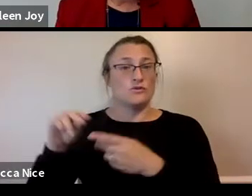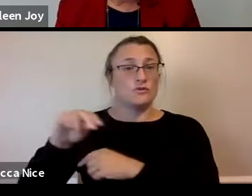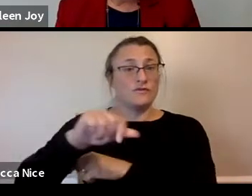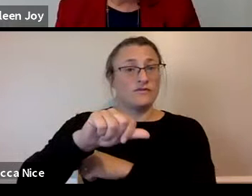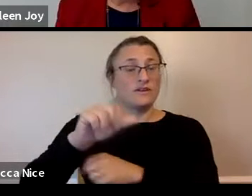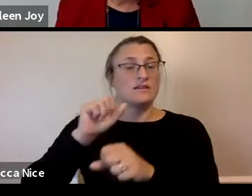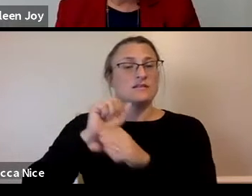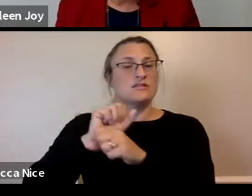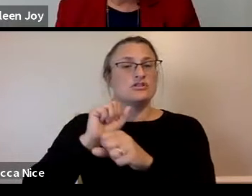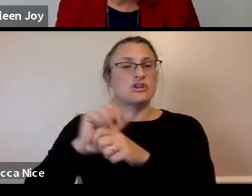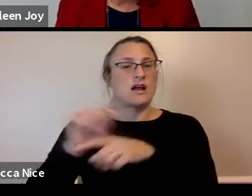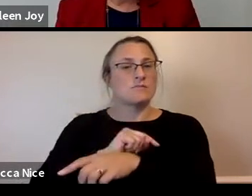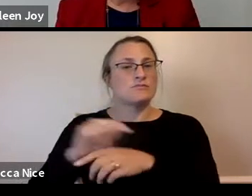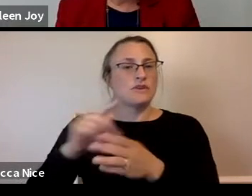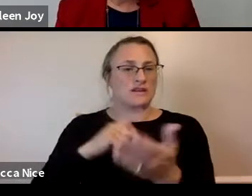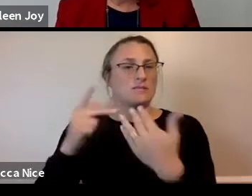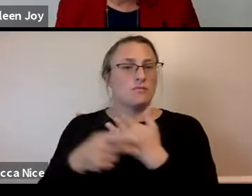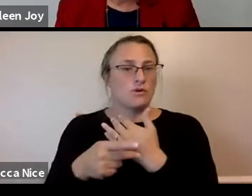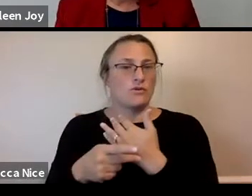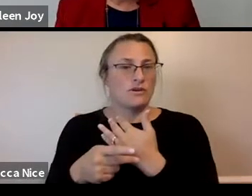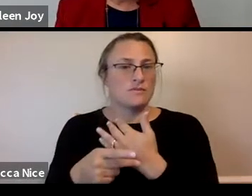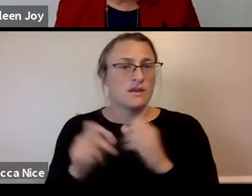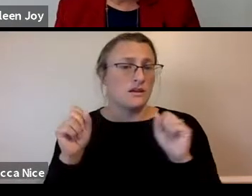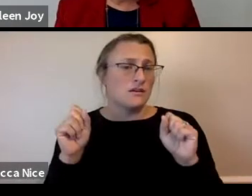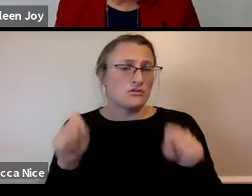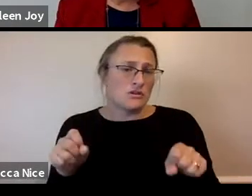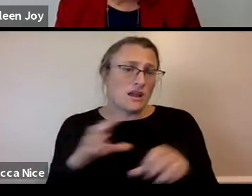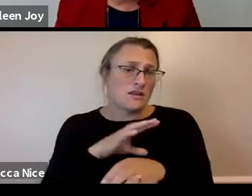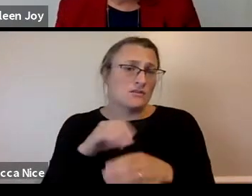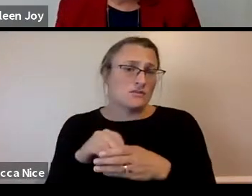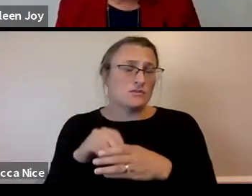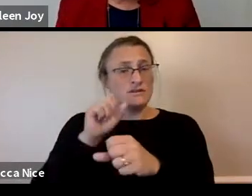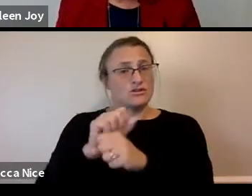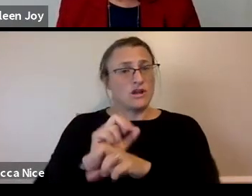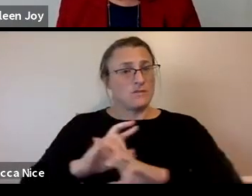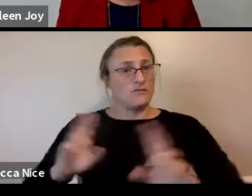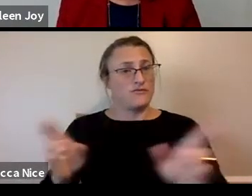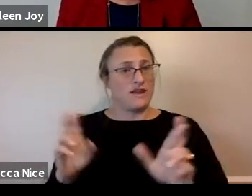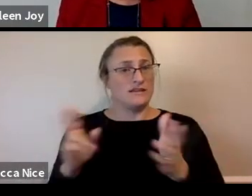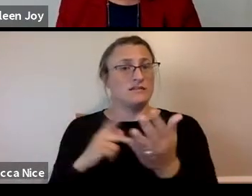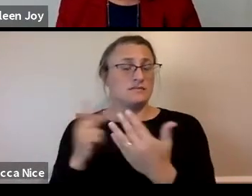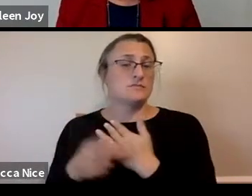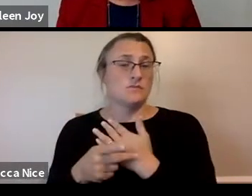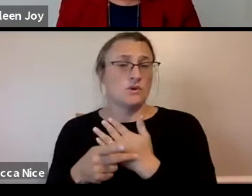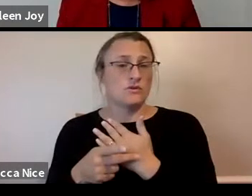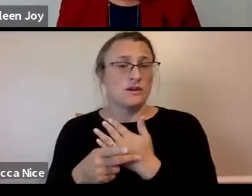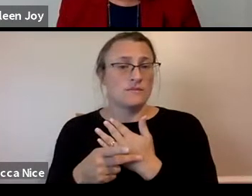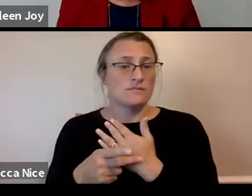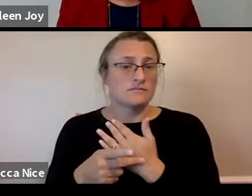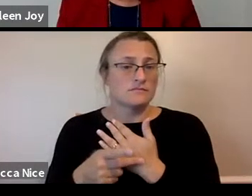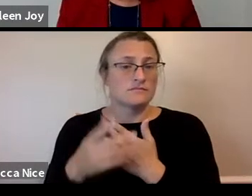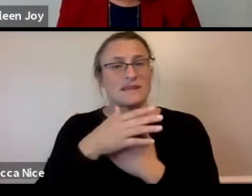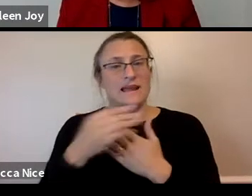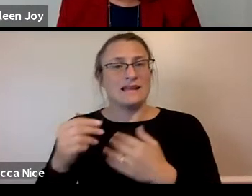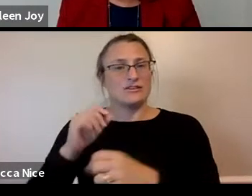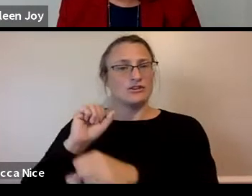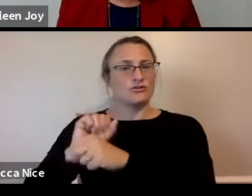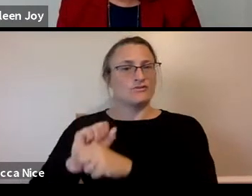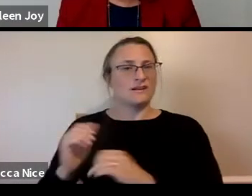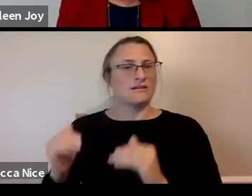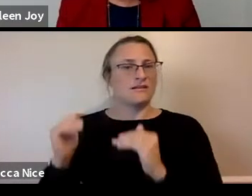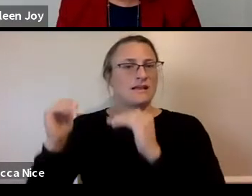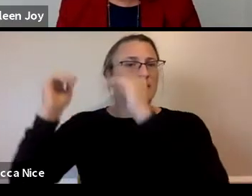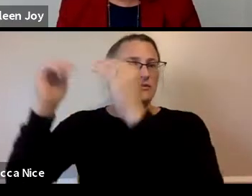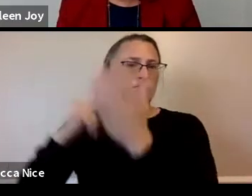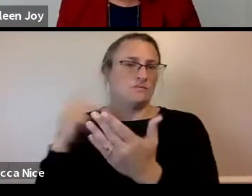program that could include job readiness program, skill programs, career ladder programs. A first